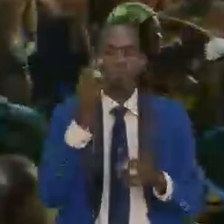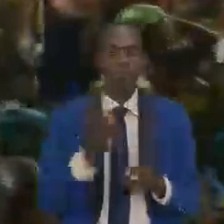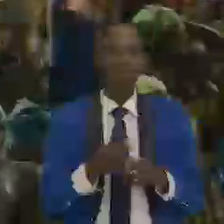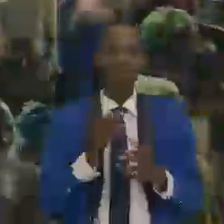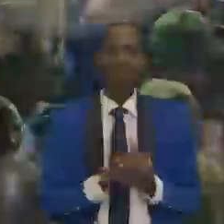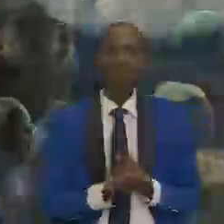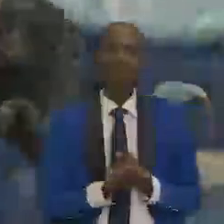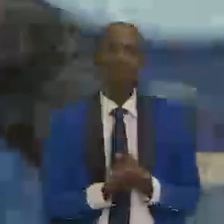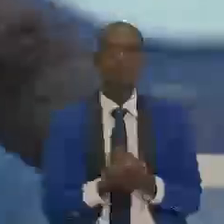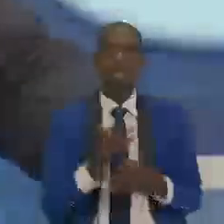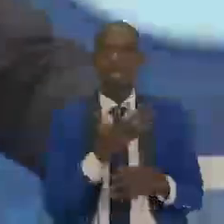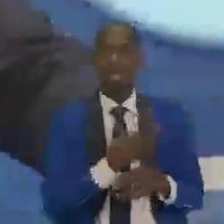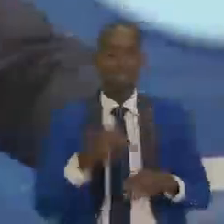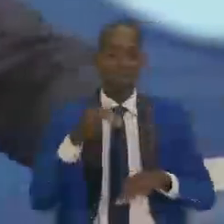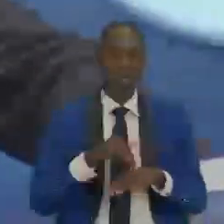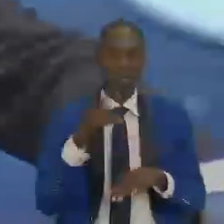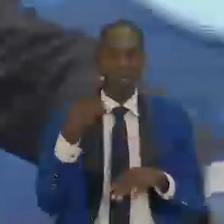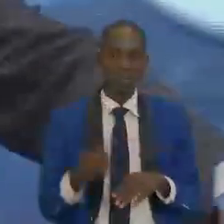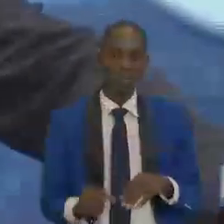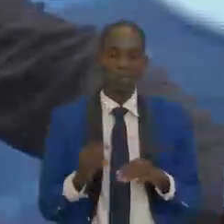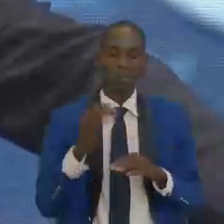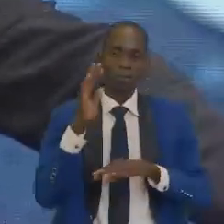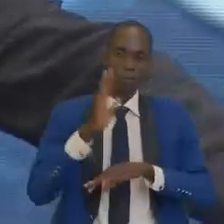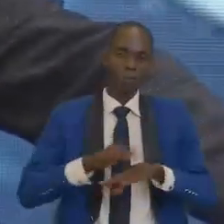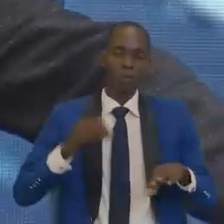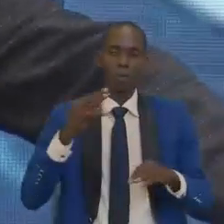At the mention of the name of Jesus,